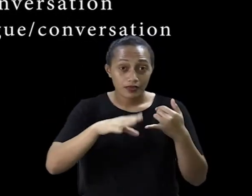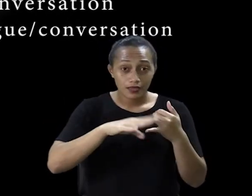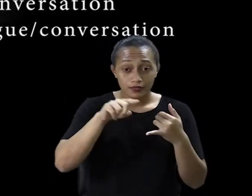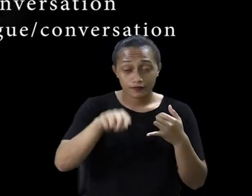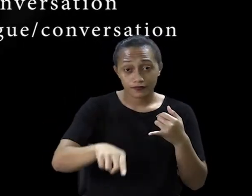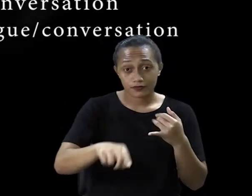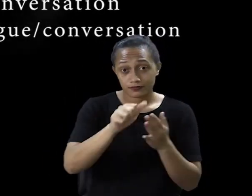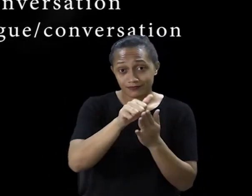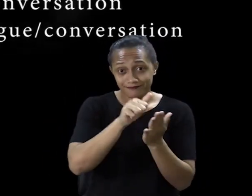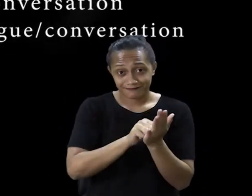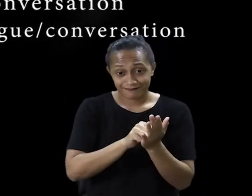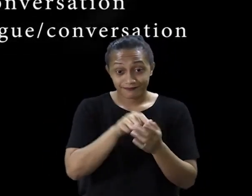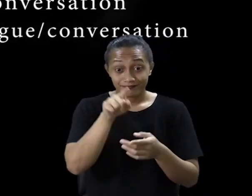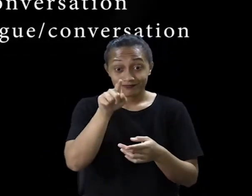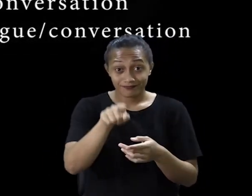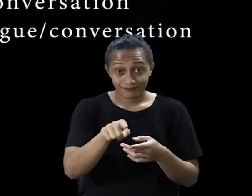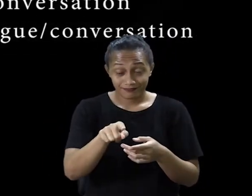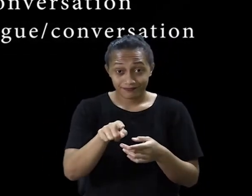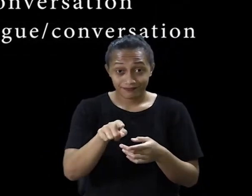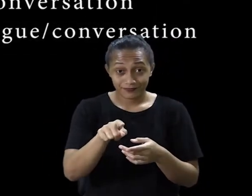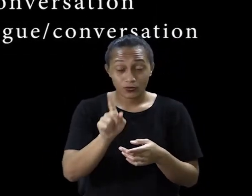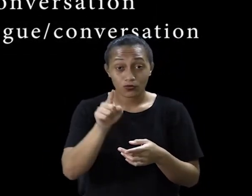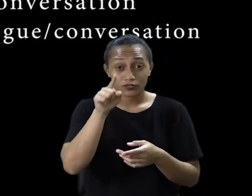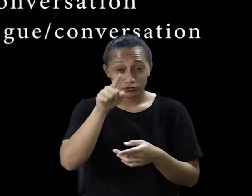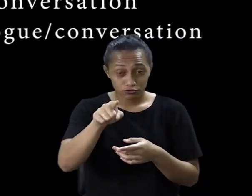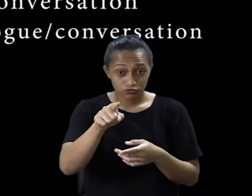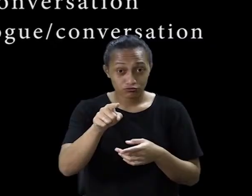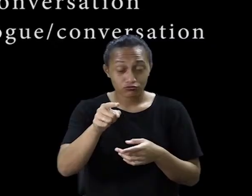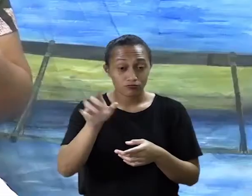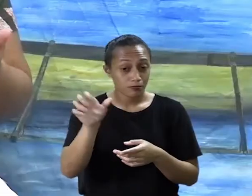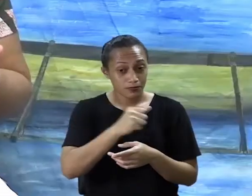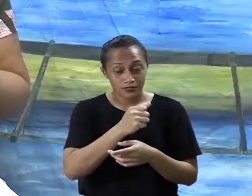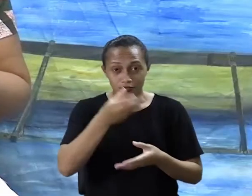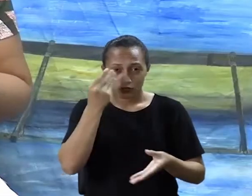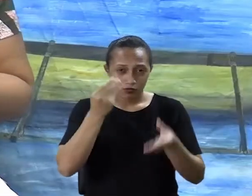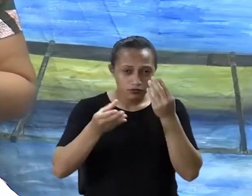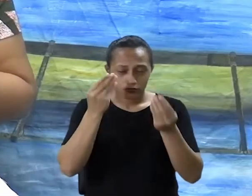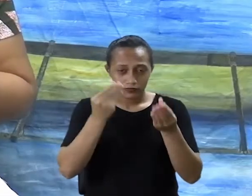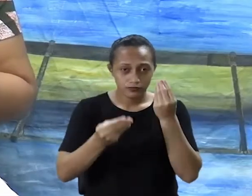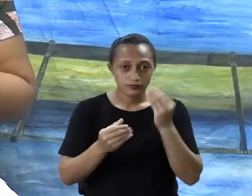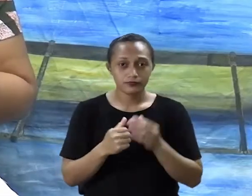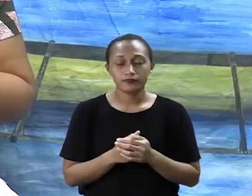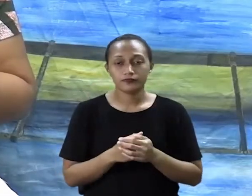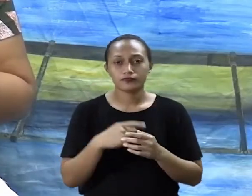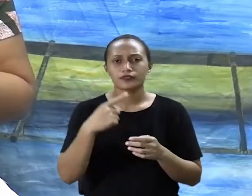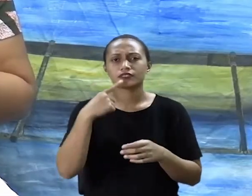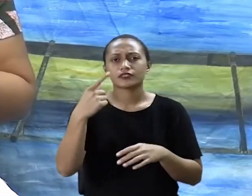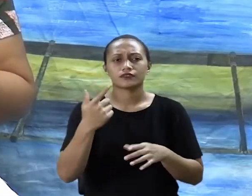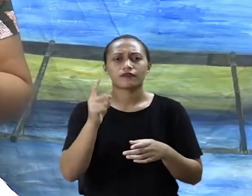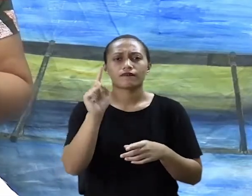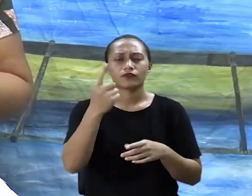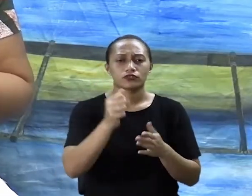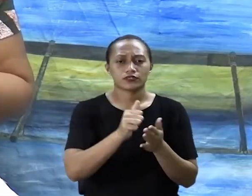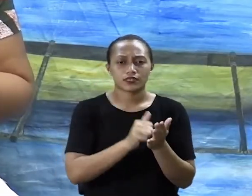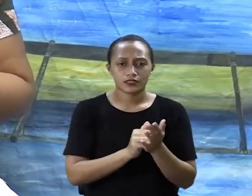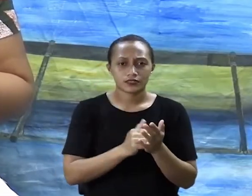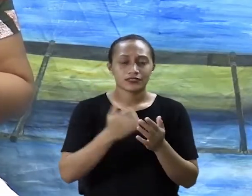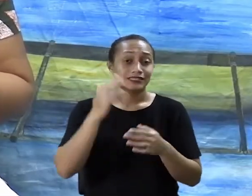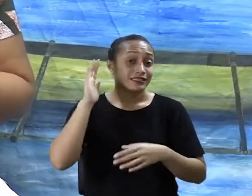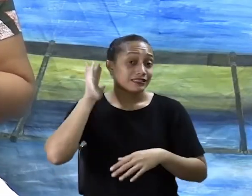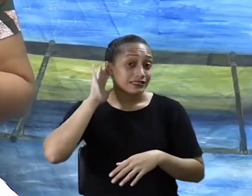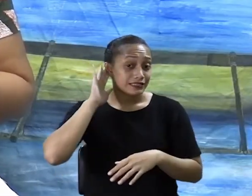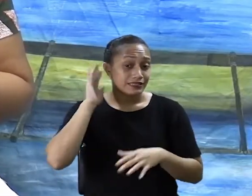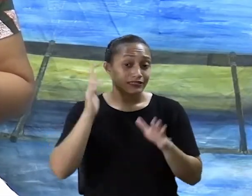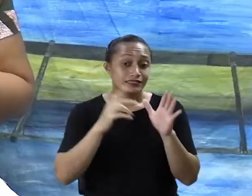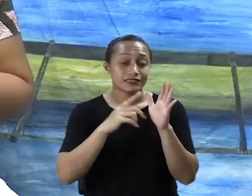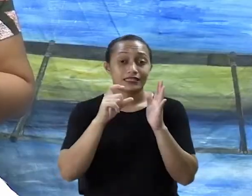of this lesson, these are what you are expected to learn. As mentioned in our first lesson, listening